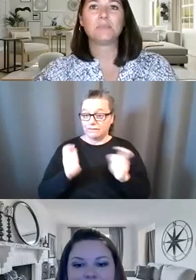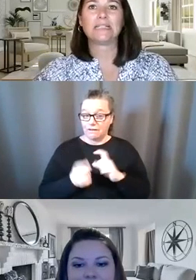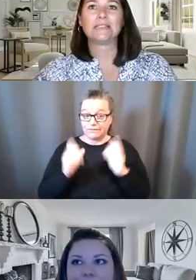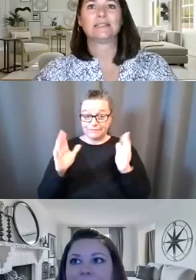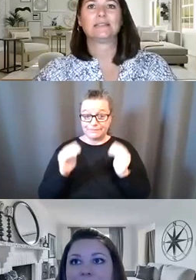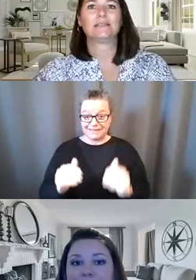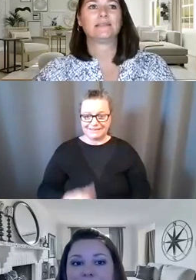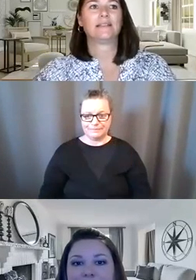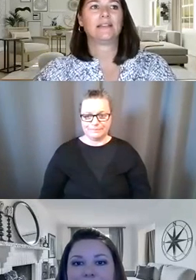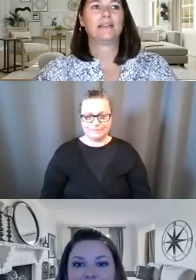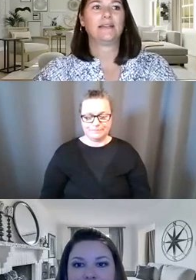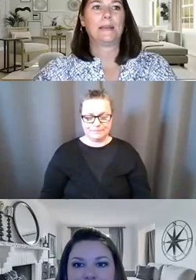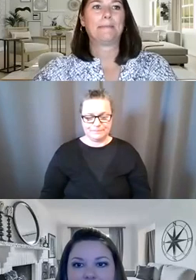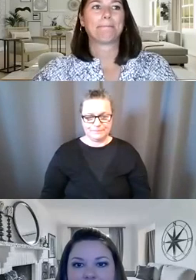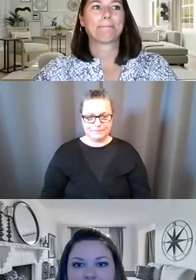slide, please.